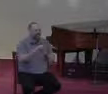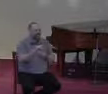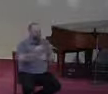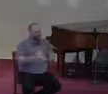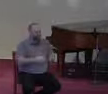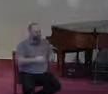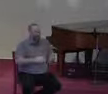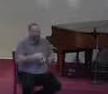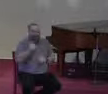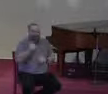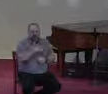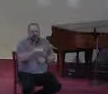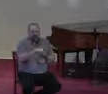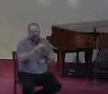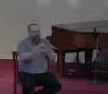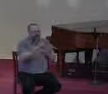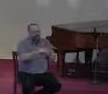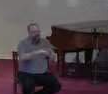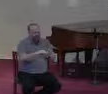We choose it. You see,